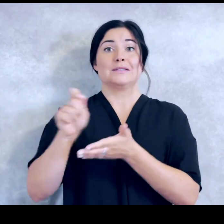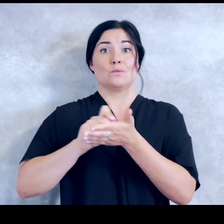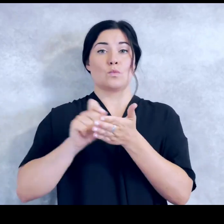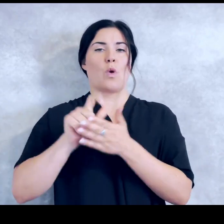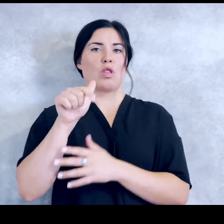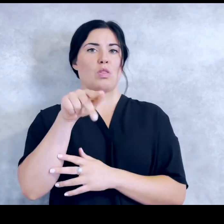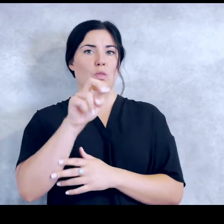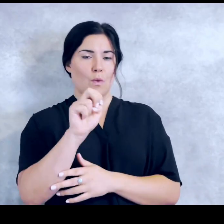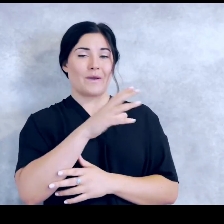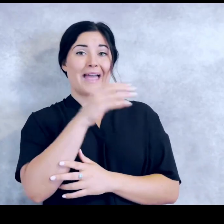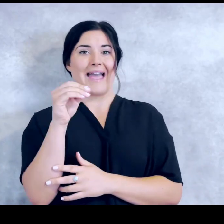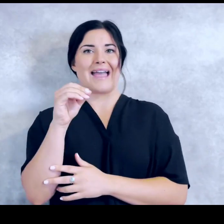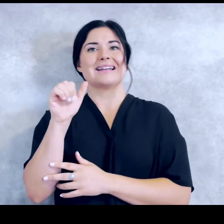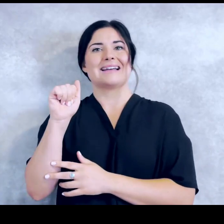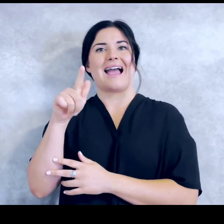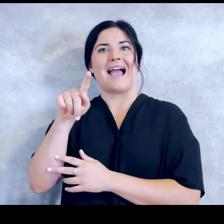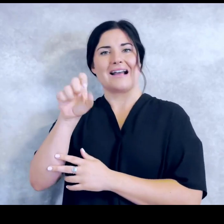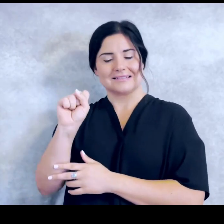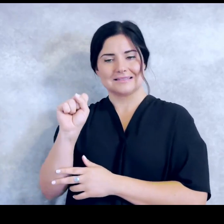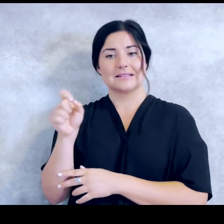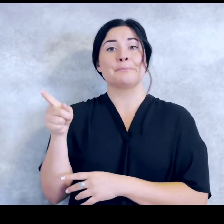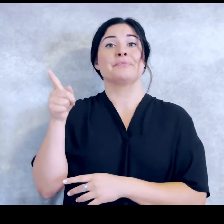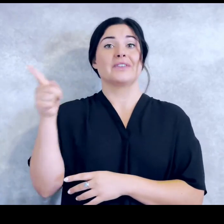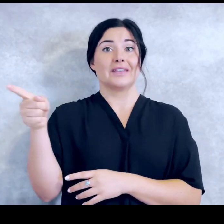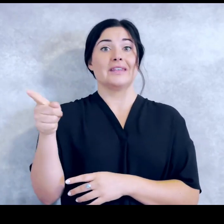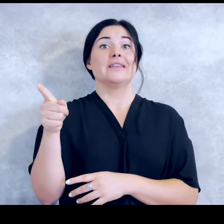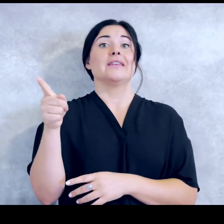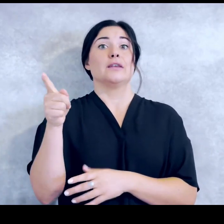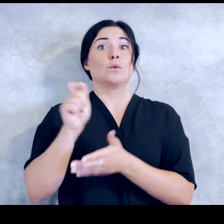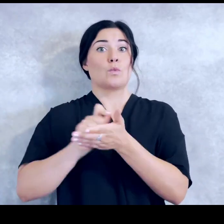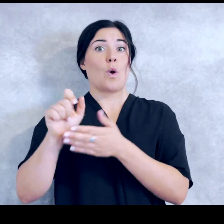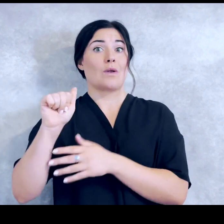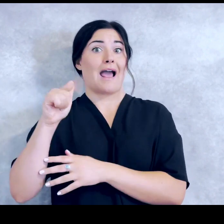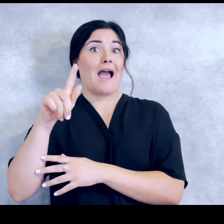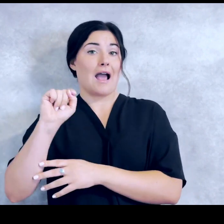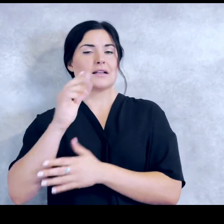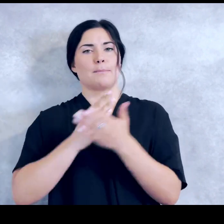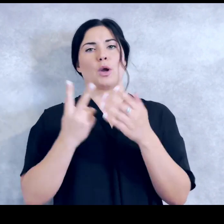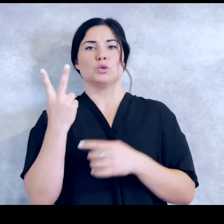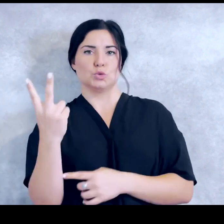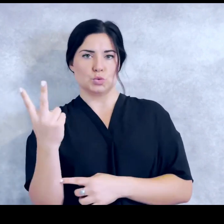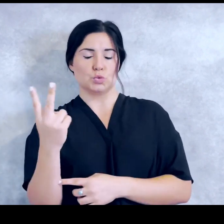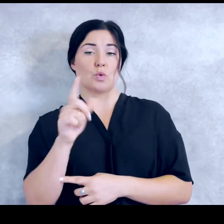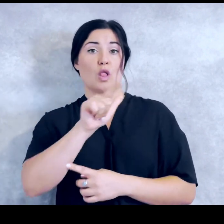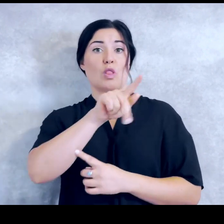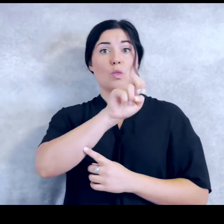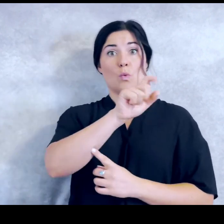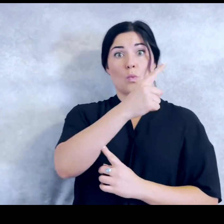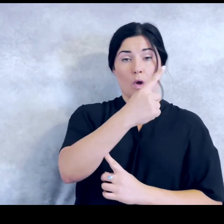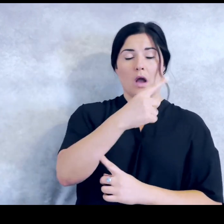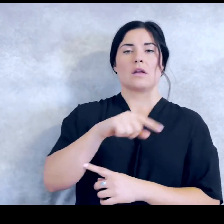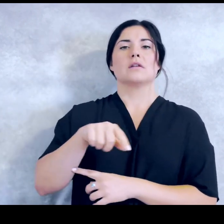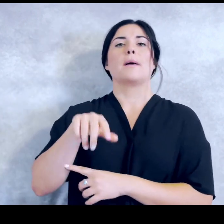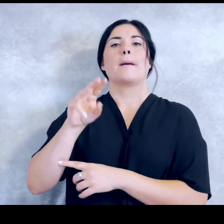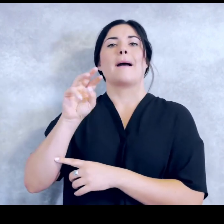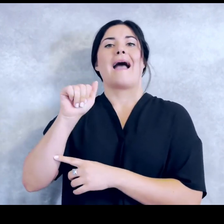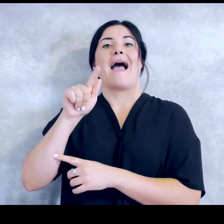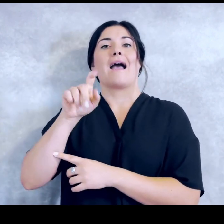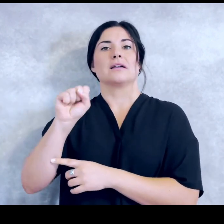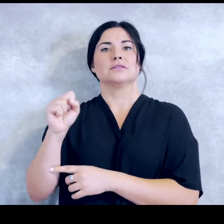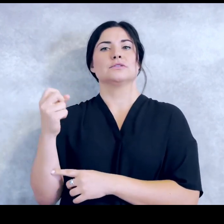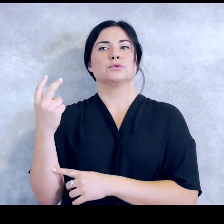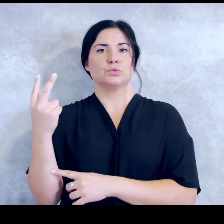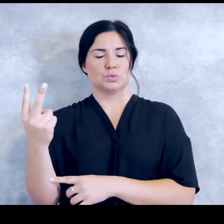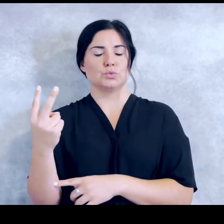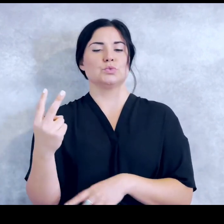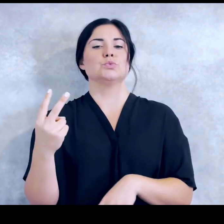the resurrection of Jesus coming out of the grave, Acts is part two to Luke and begins with the ascension of Jesus into heaven.